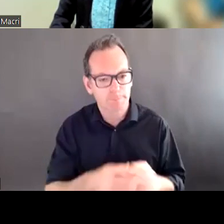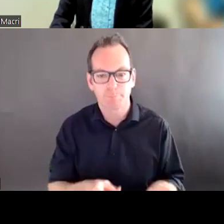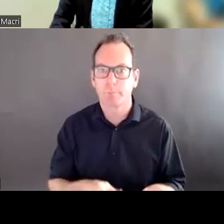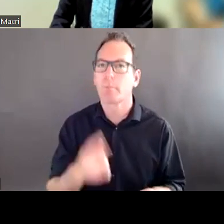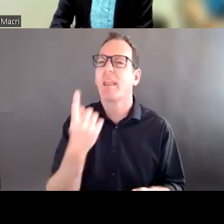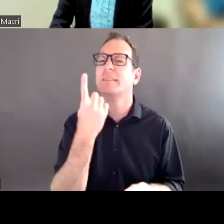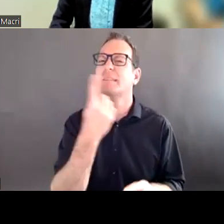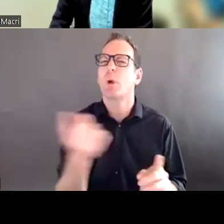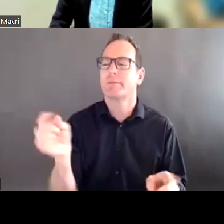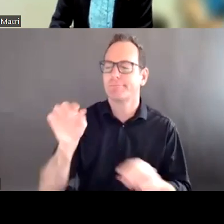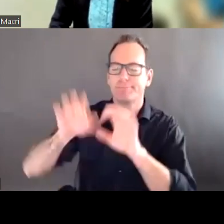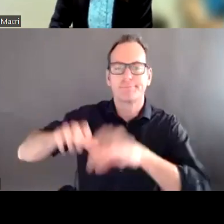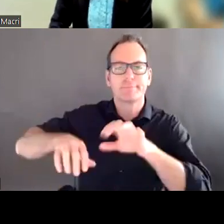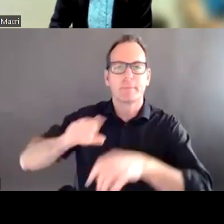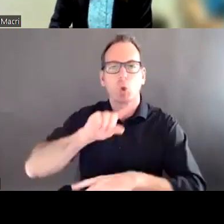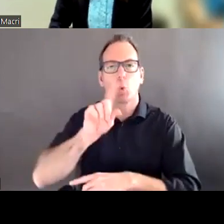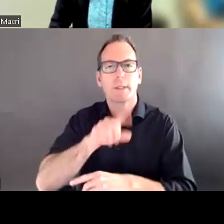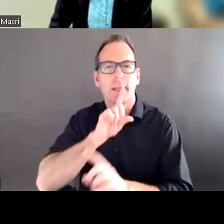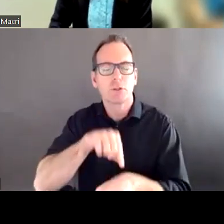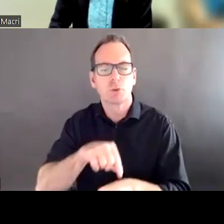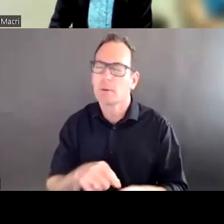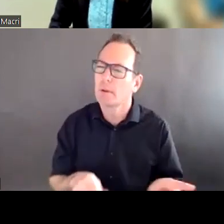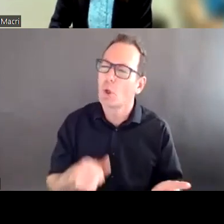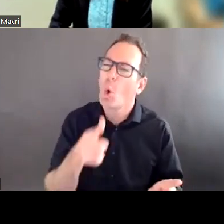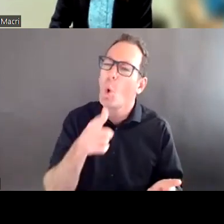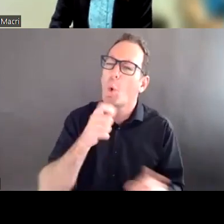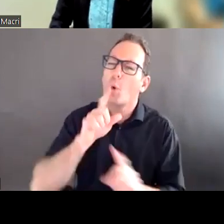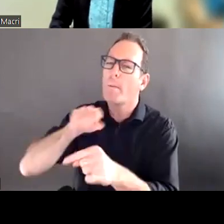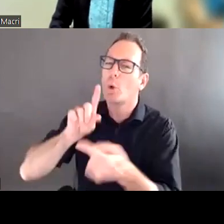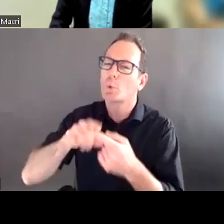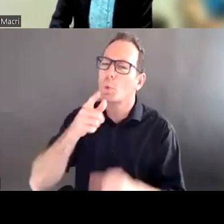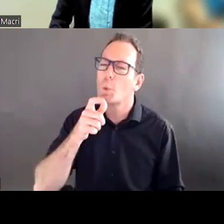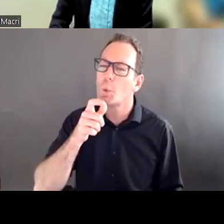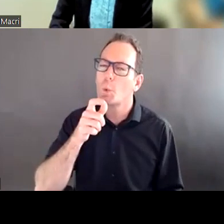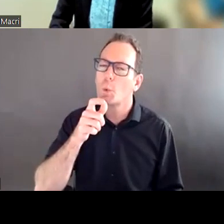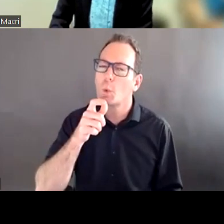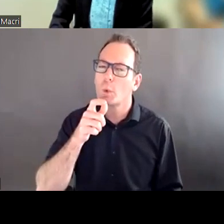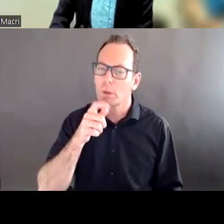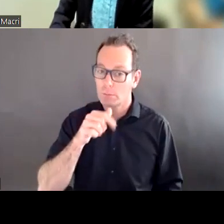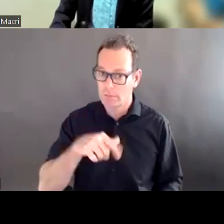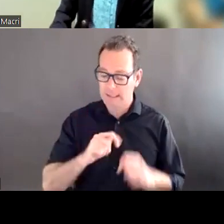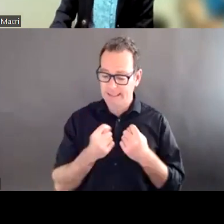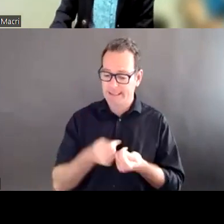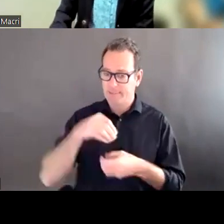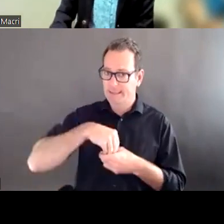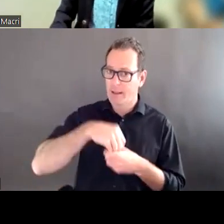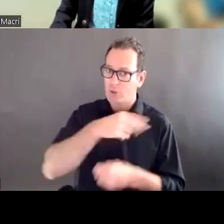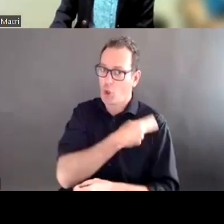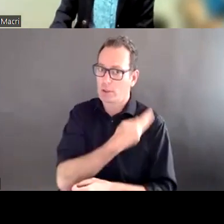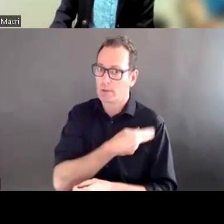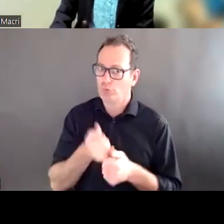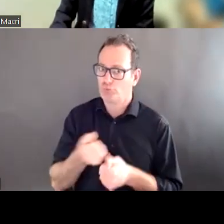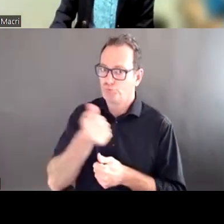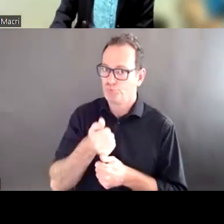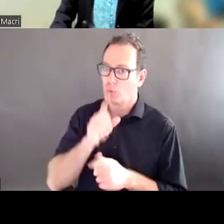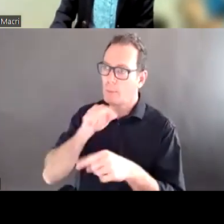the question box, which is important. So like, who would they report to? Social worker in hospital? Like, is in terms of that?